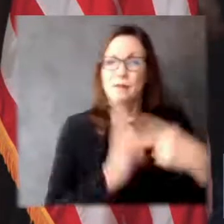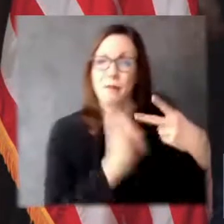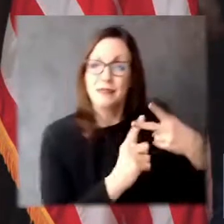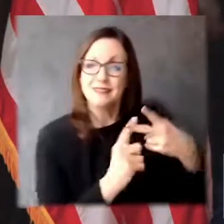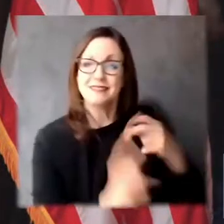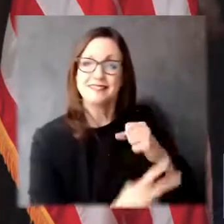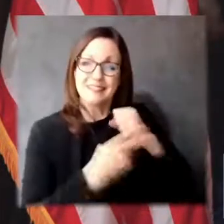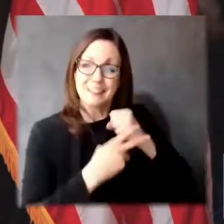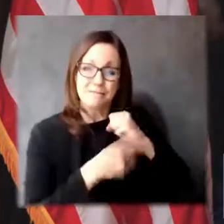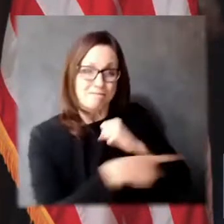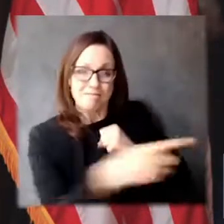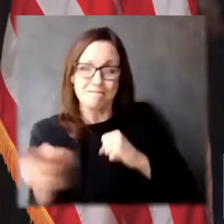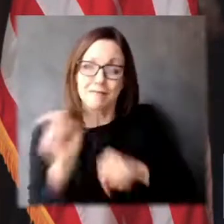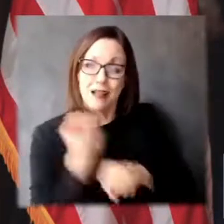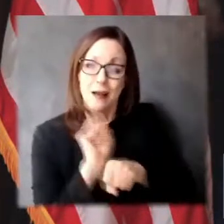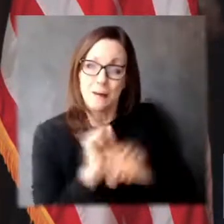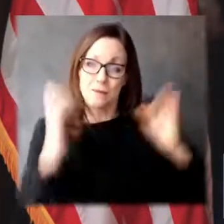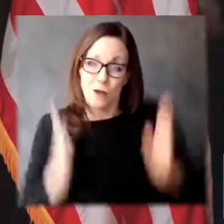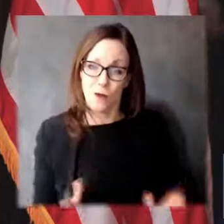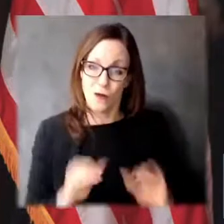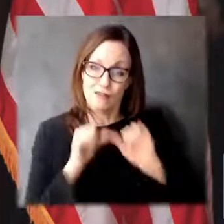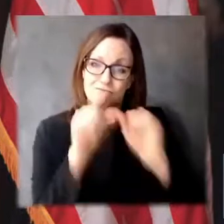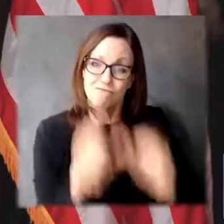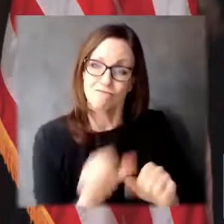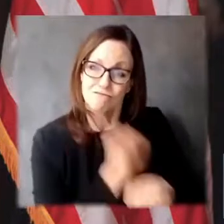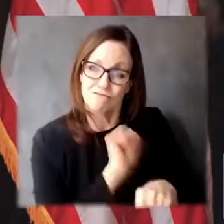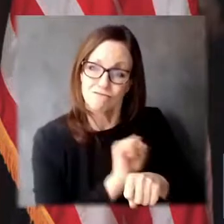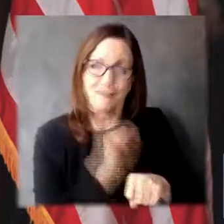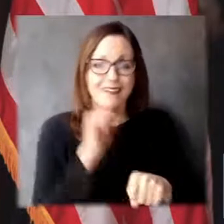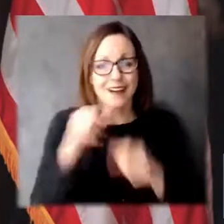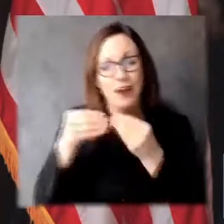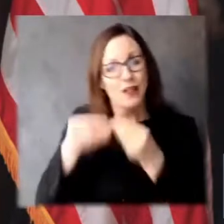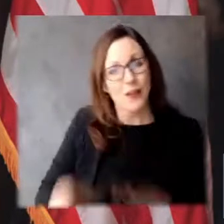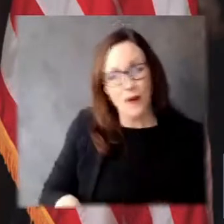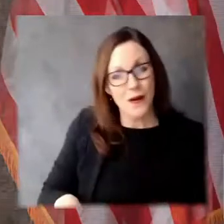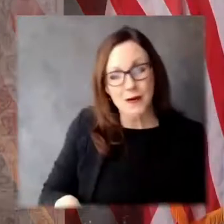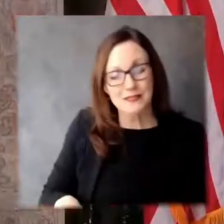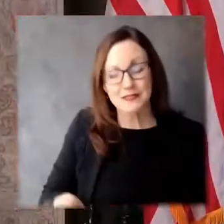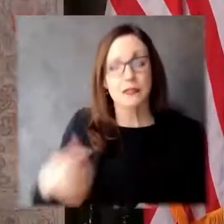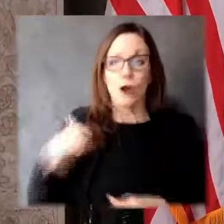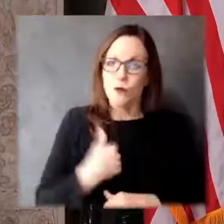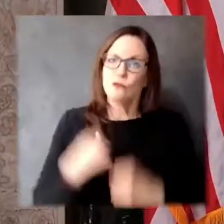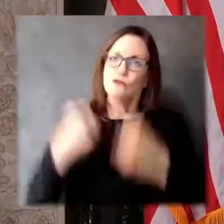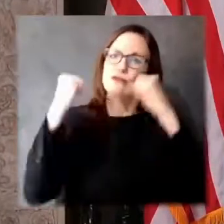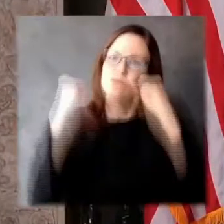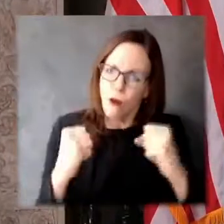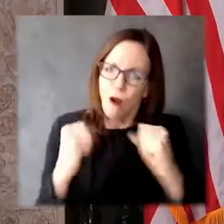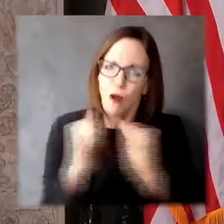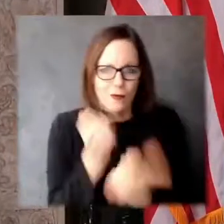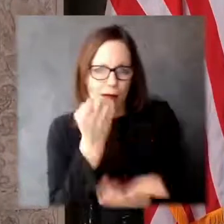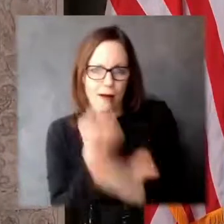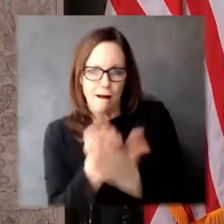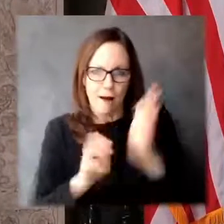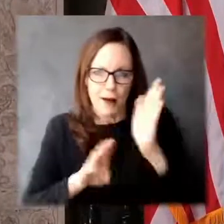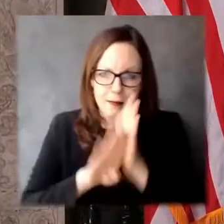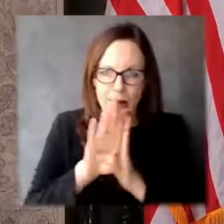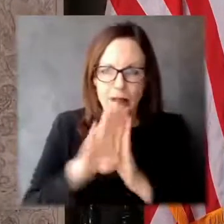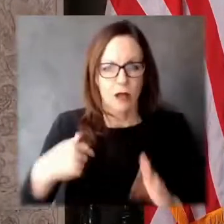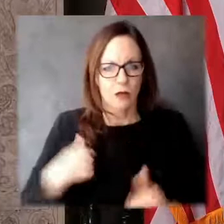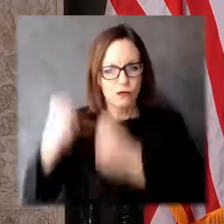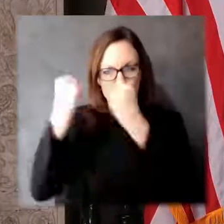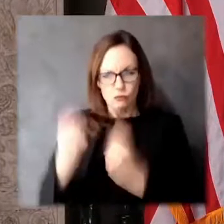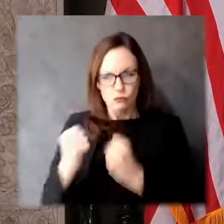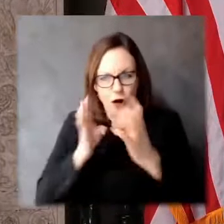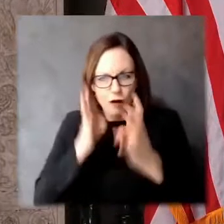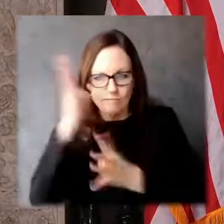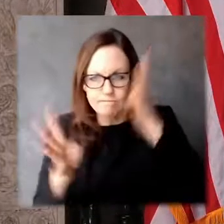pandemic, including helping them retain and rehire the jobs they've lost. And we know that if we want to come out on